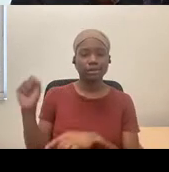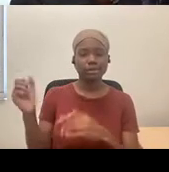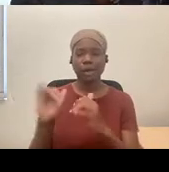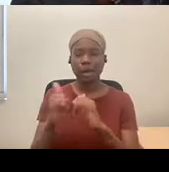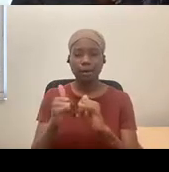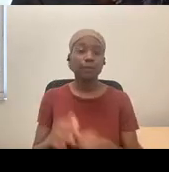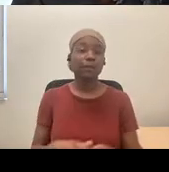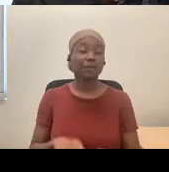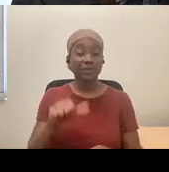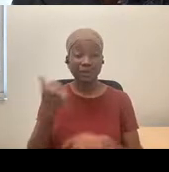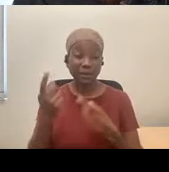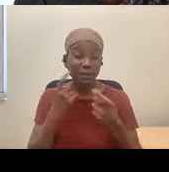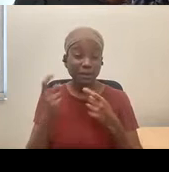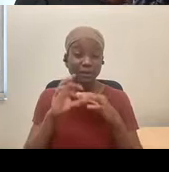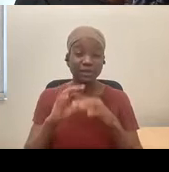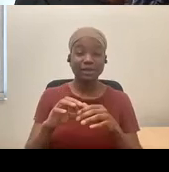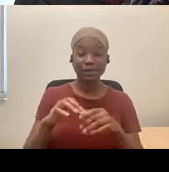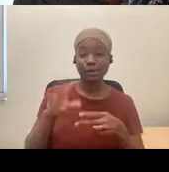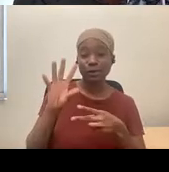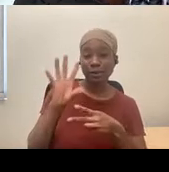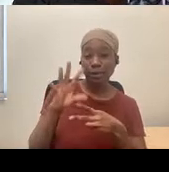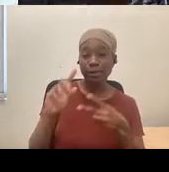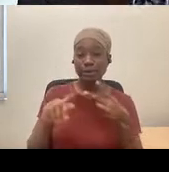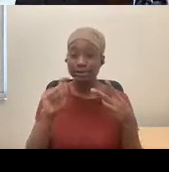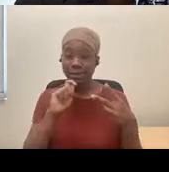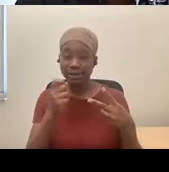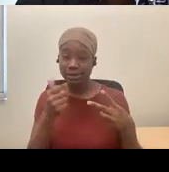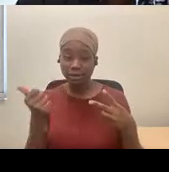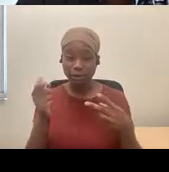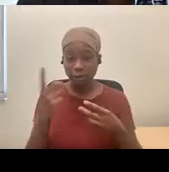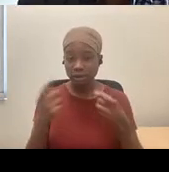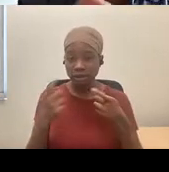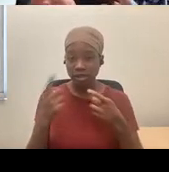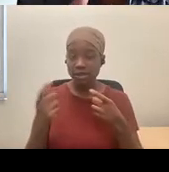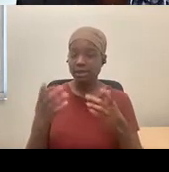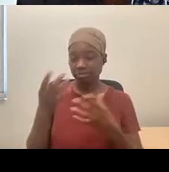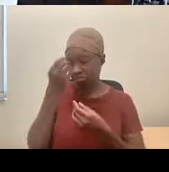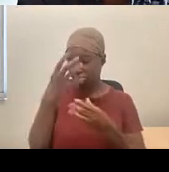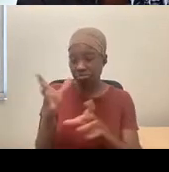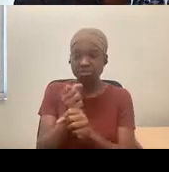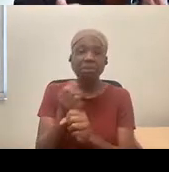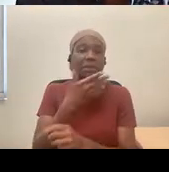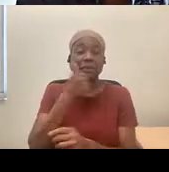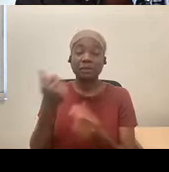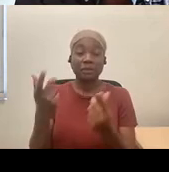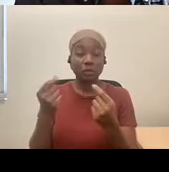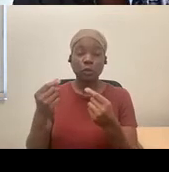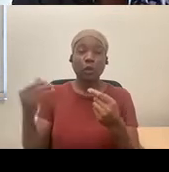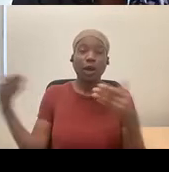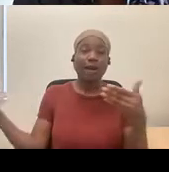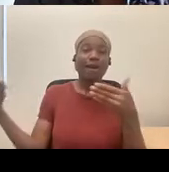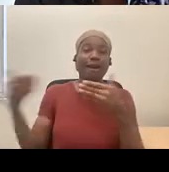Any other questions about cameras and mics? So the best way to control them is to cover them up, plug them